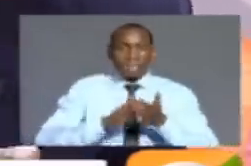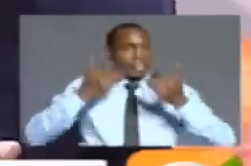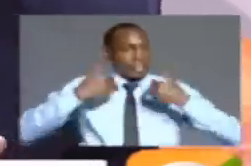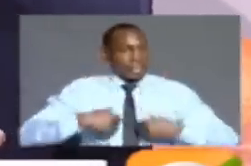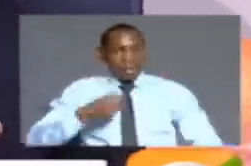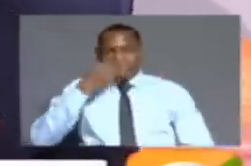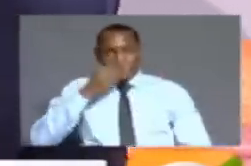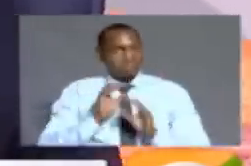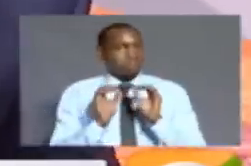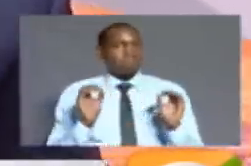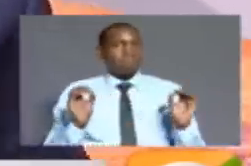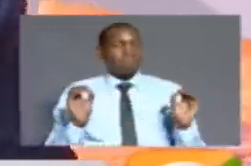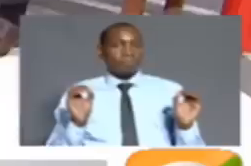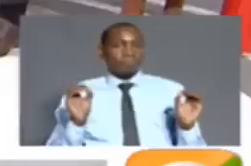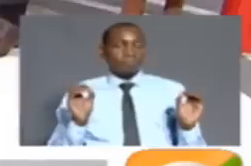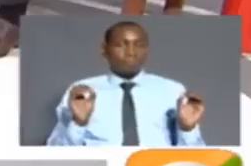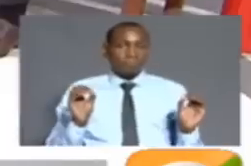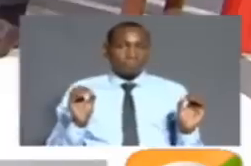him. But,